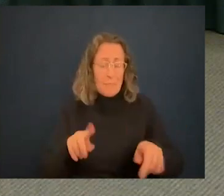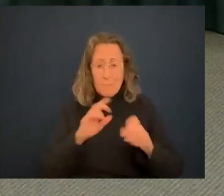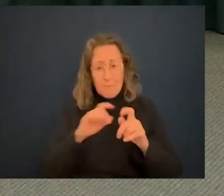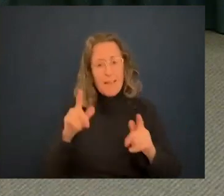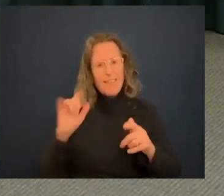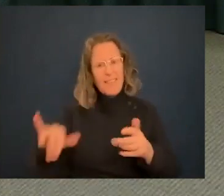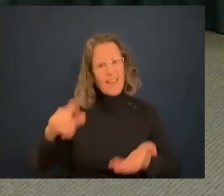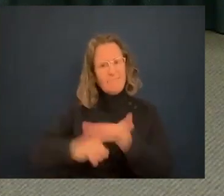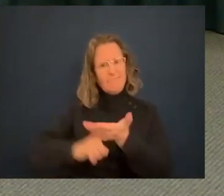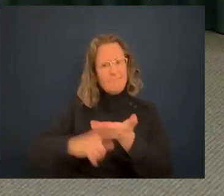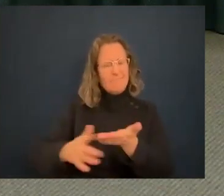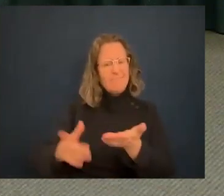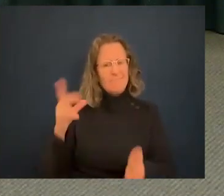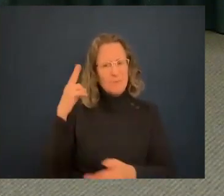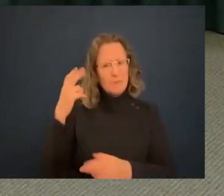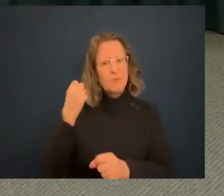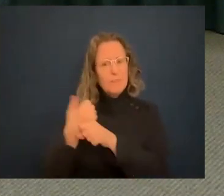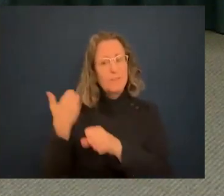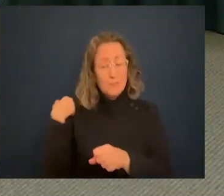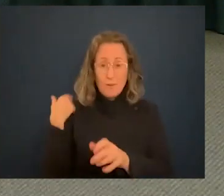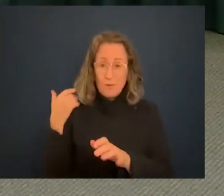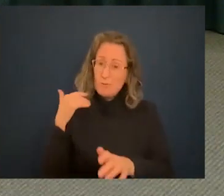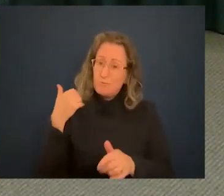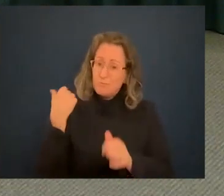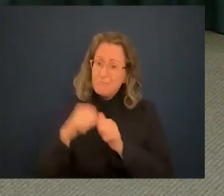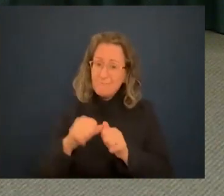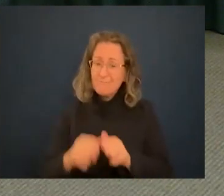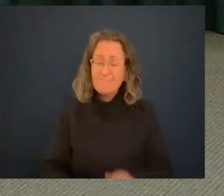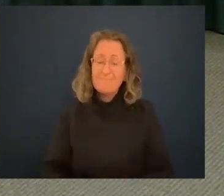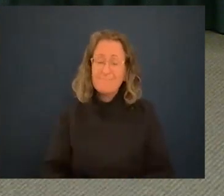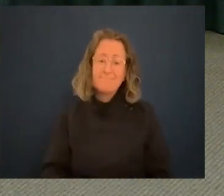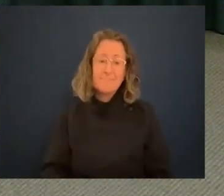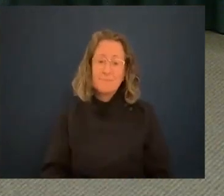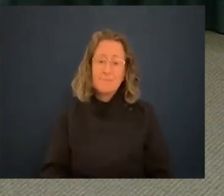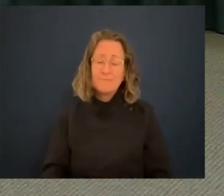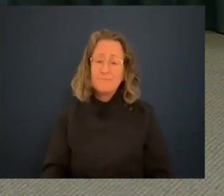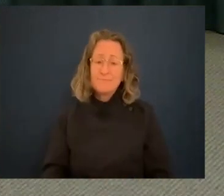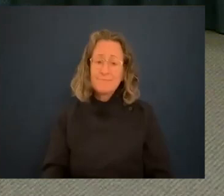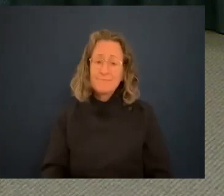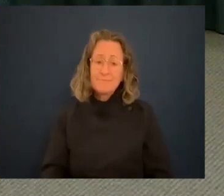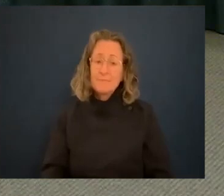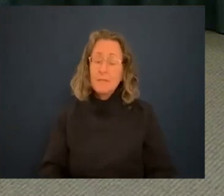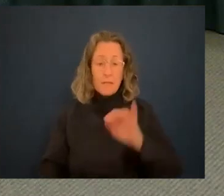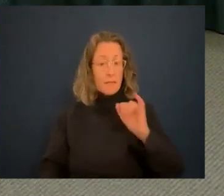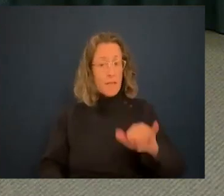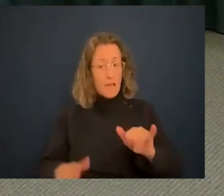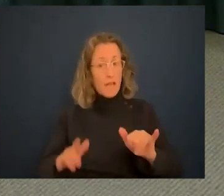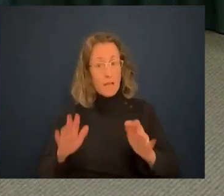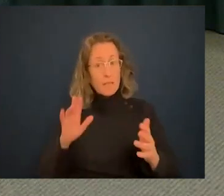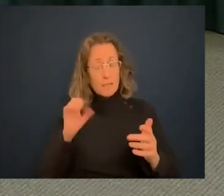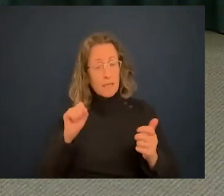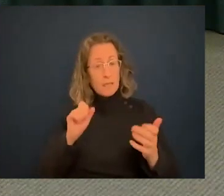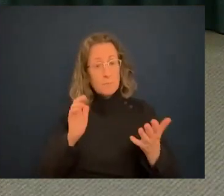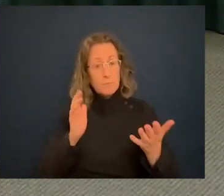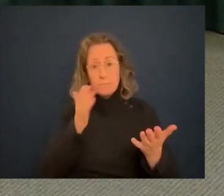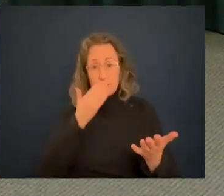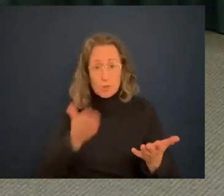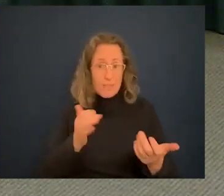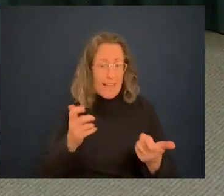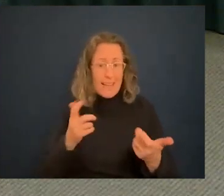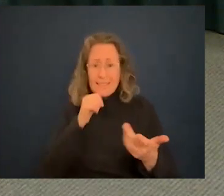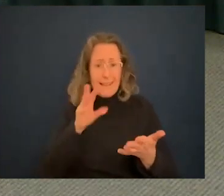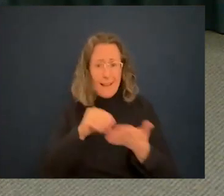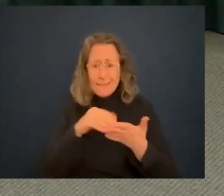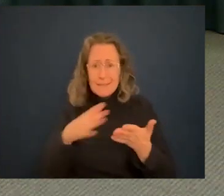wanted to remind uh folks that that that's a A can be a very fruitful path and not an expensive one I think that was a budget